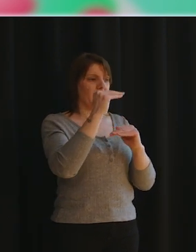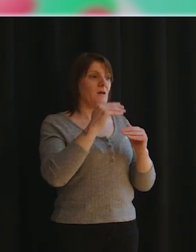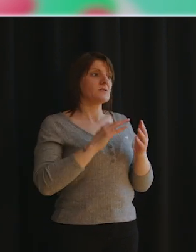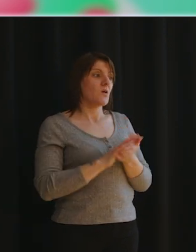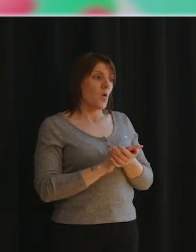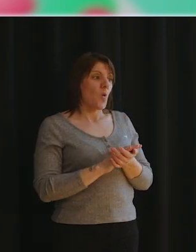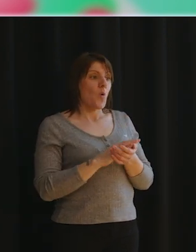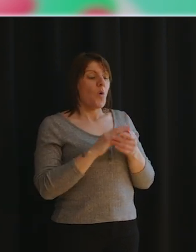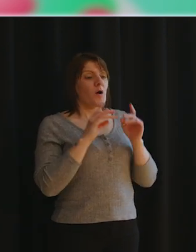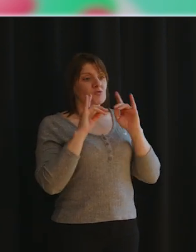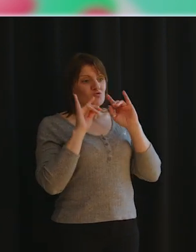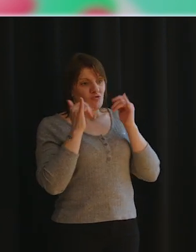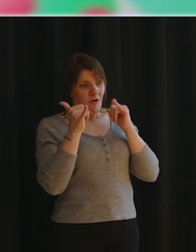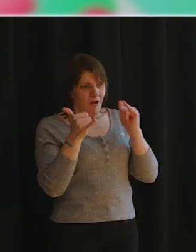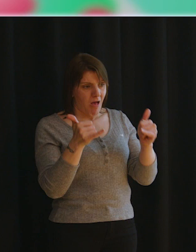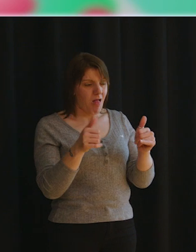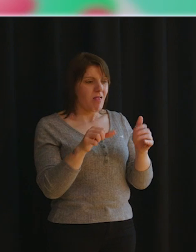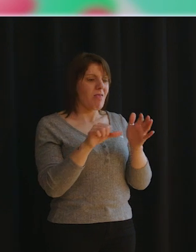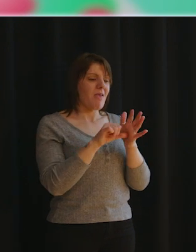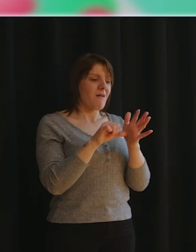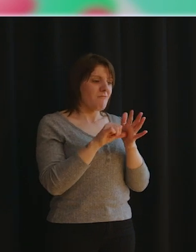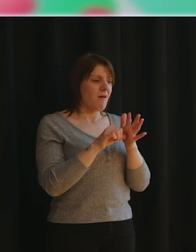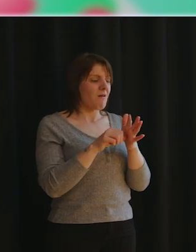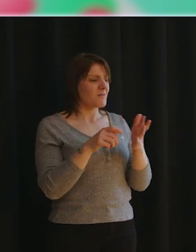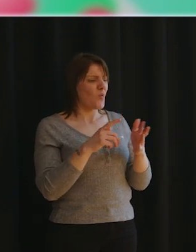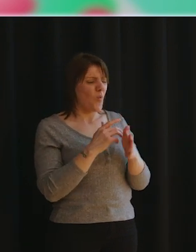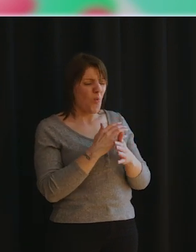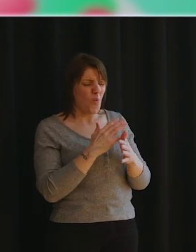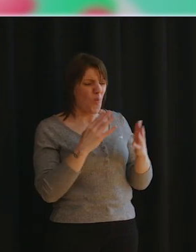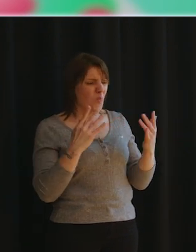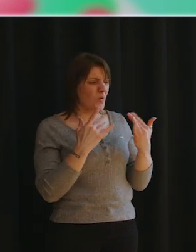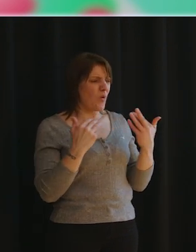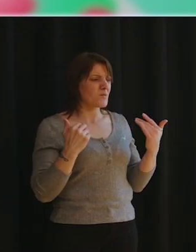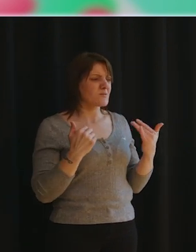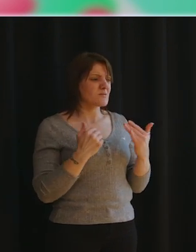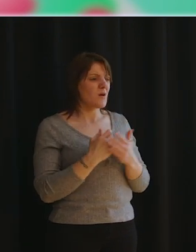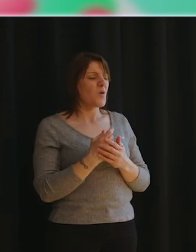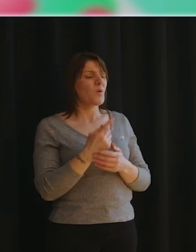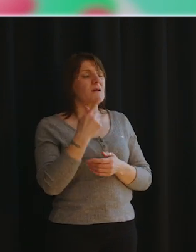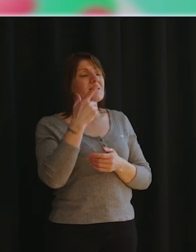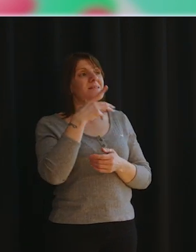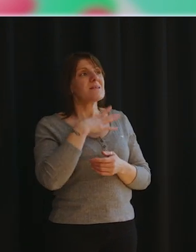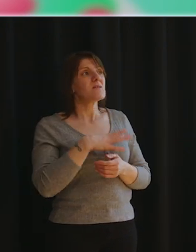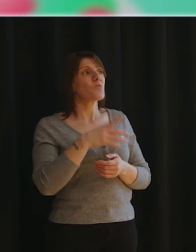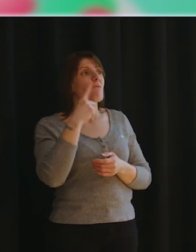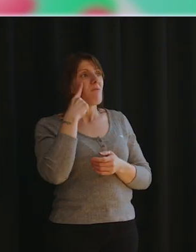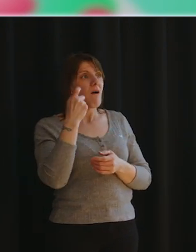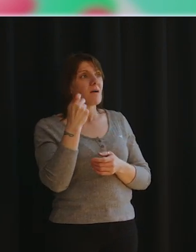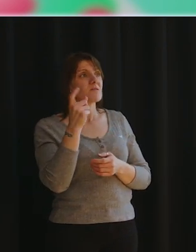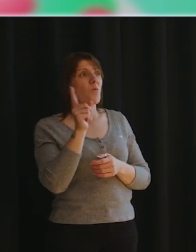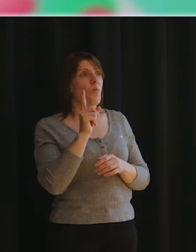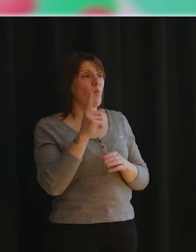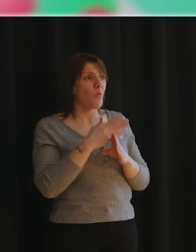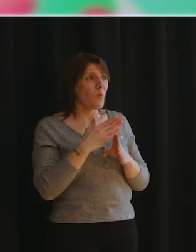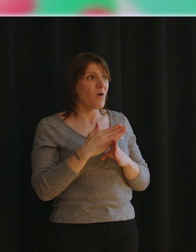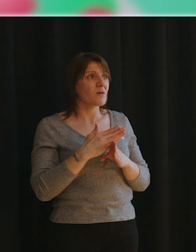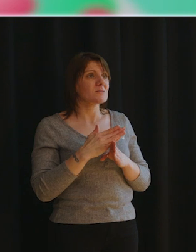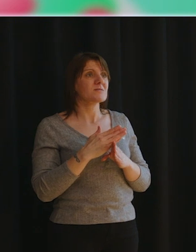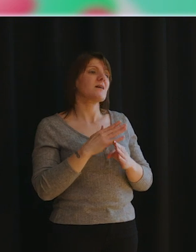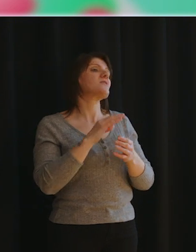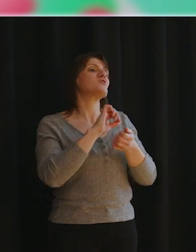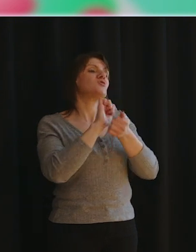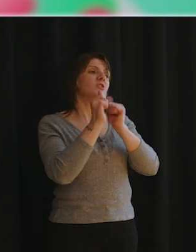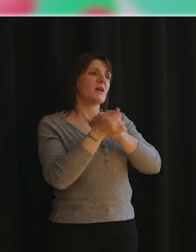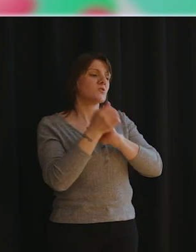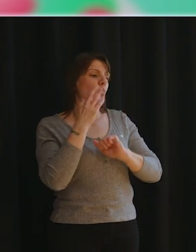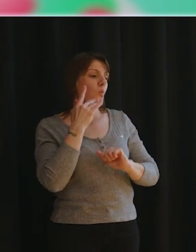error with this. There's a huge amount of trial and error. We need to find what works and change when we need to